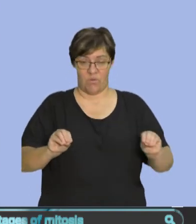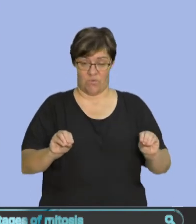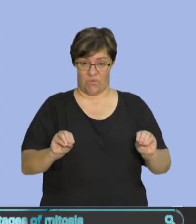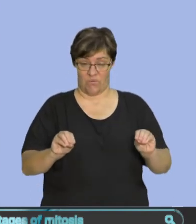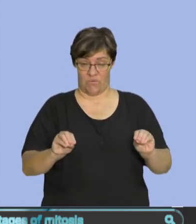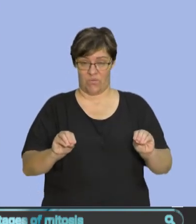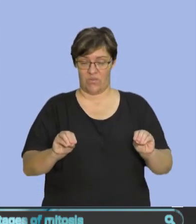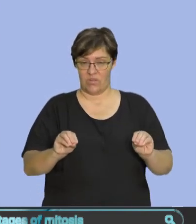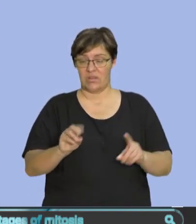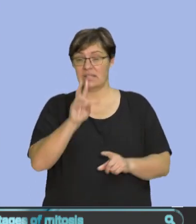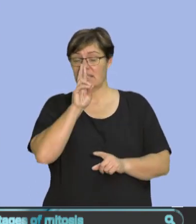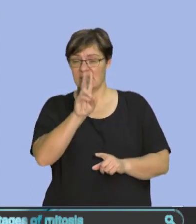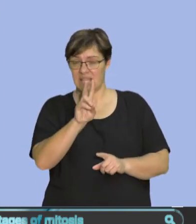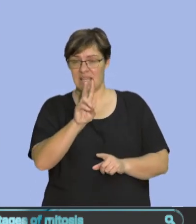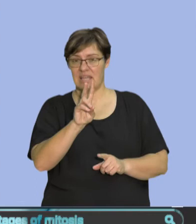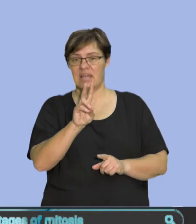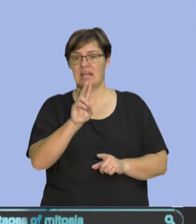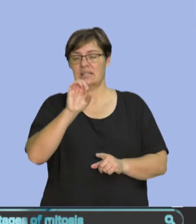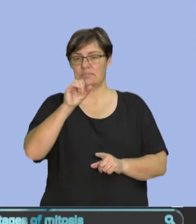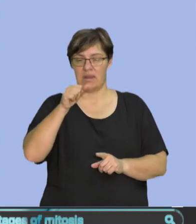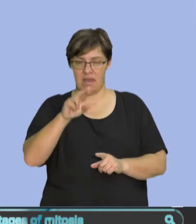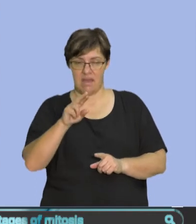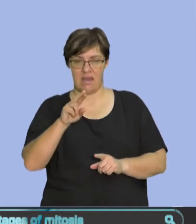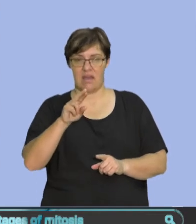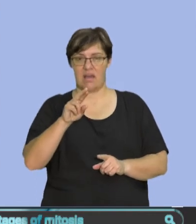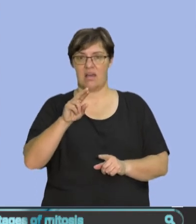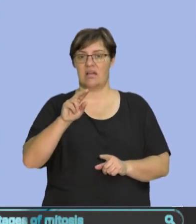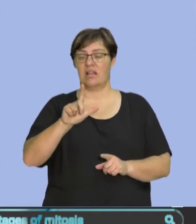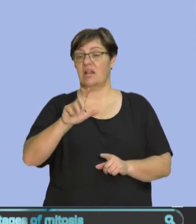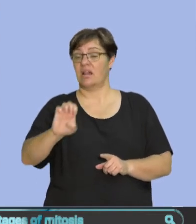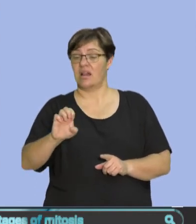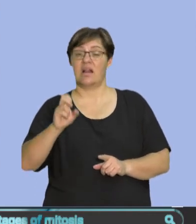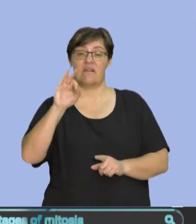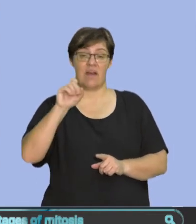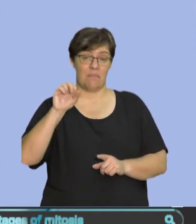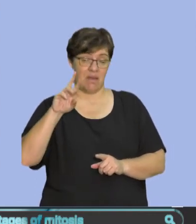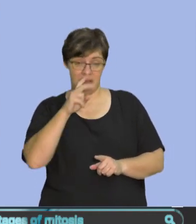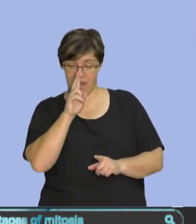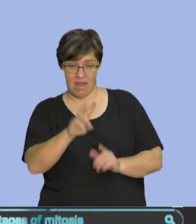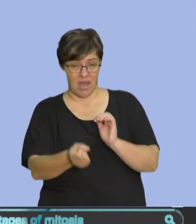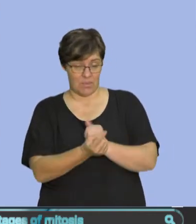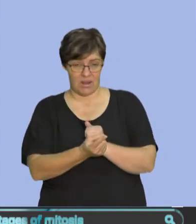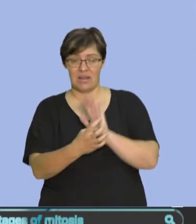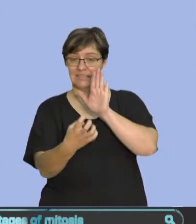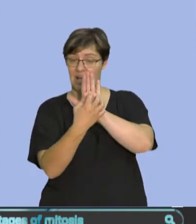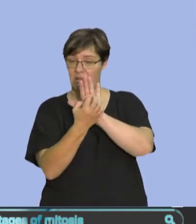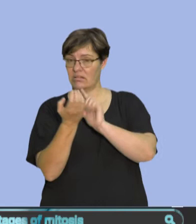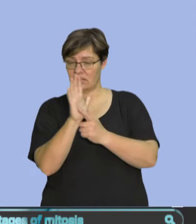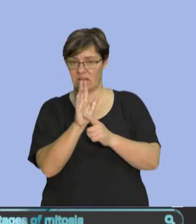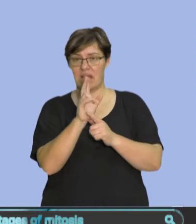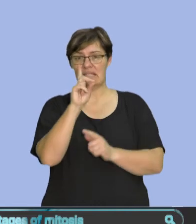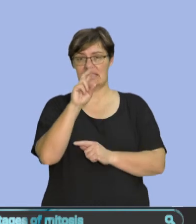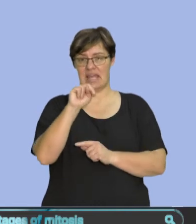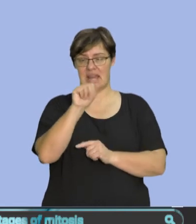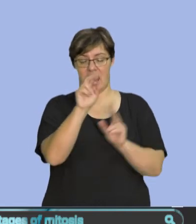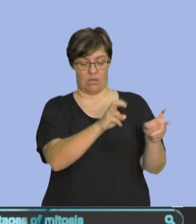We're seeing the presence of spindle fibers developing, but we're also looking at the diagram illustrating the copying